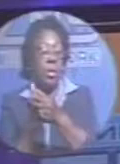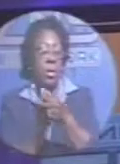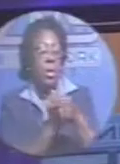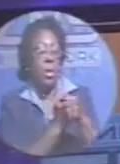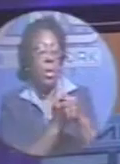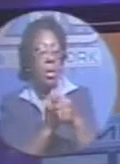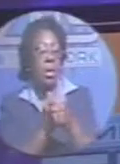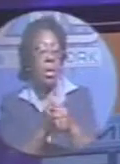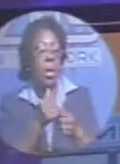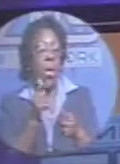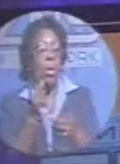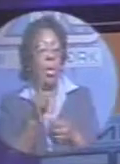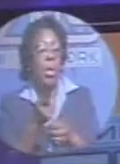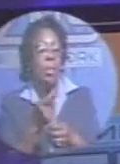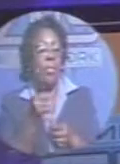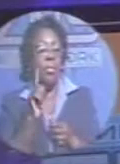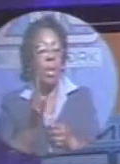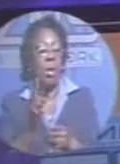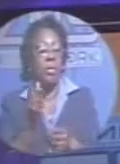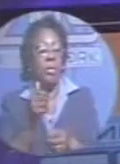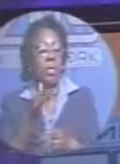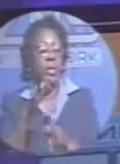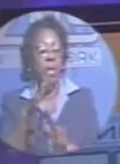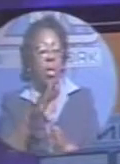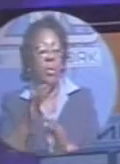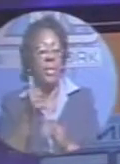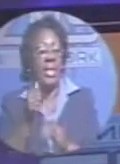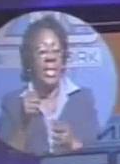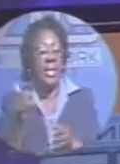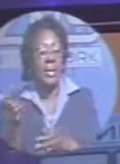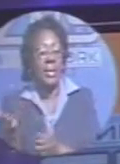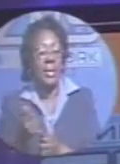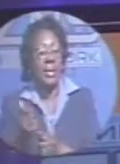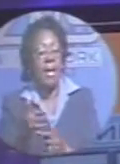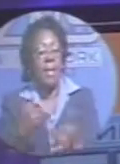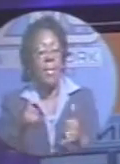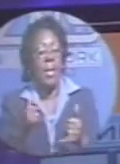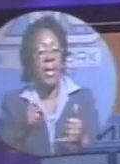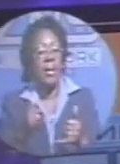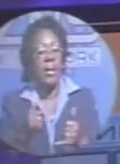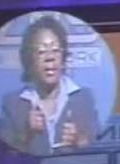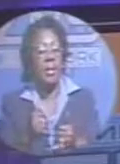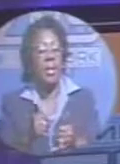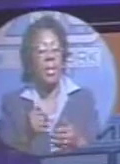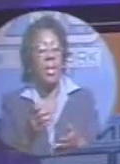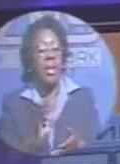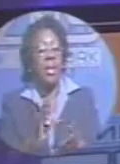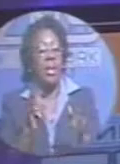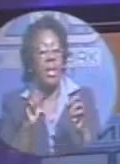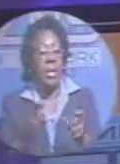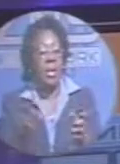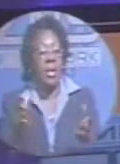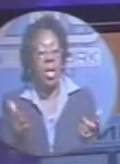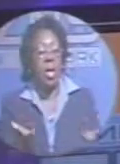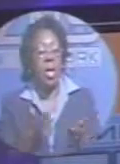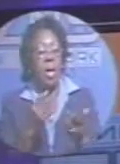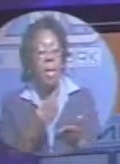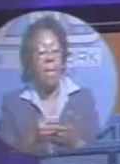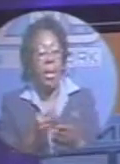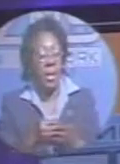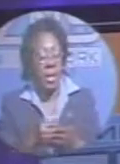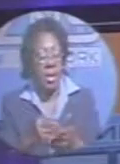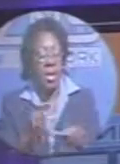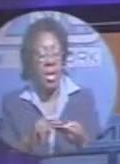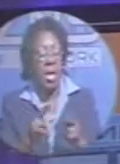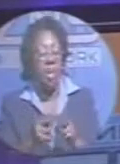Saunders, one of the top tennis players is making waves, but those waves cost money. Simone Pratt is the number one ranked Bahamian female